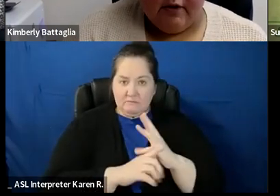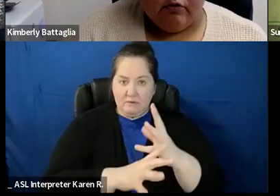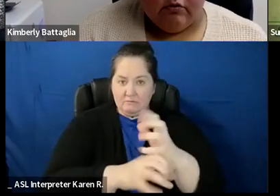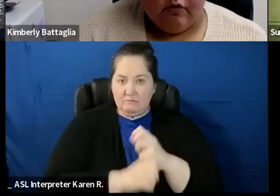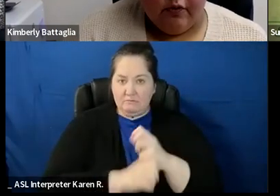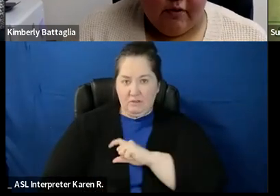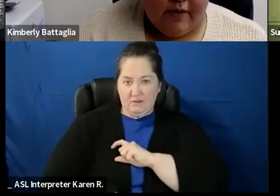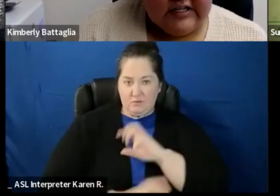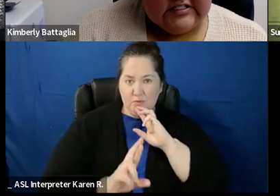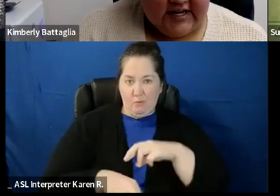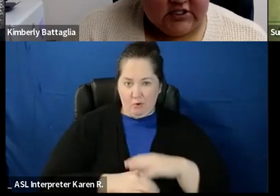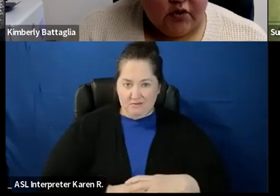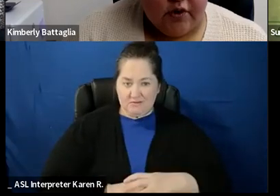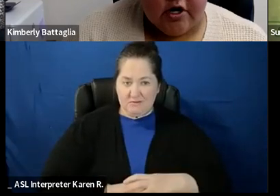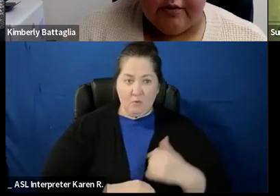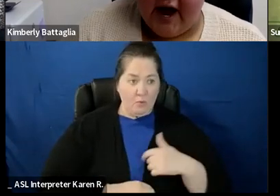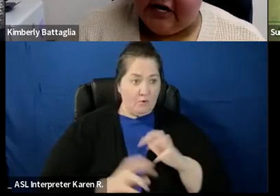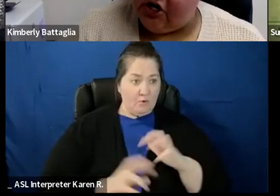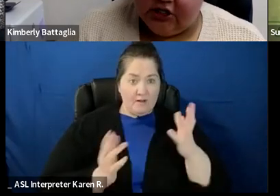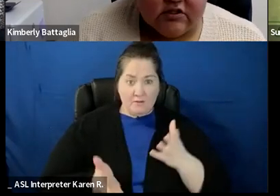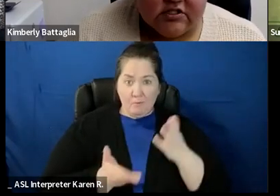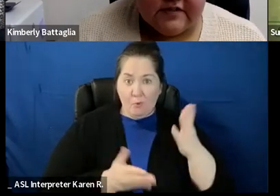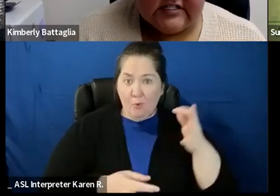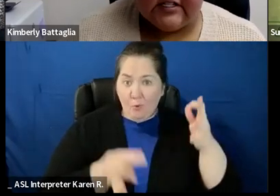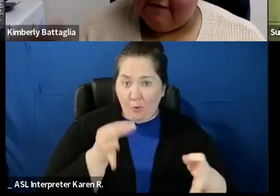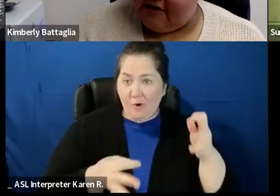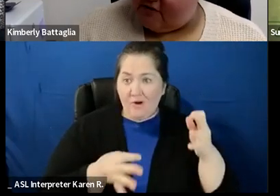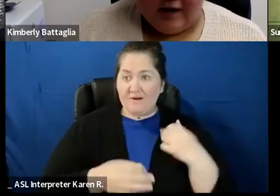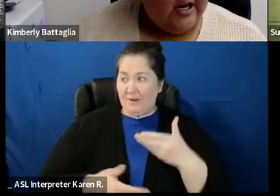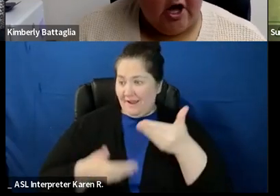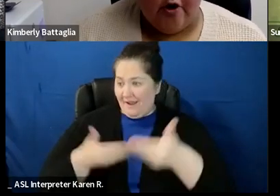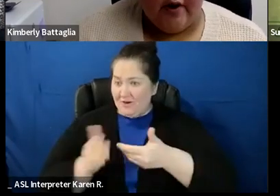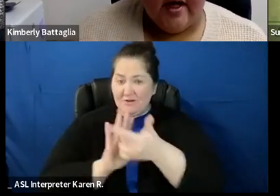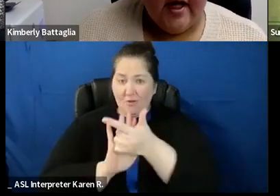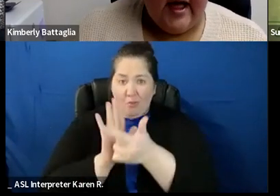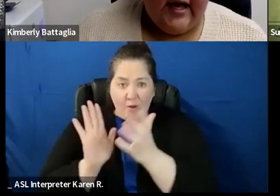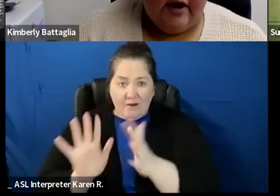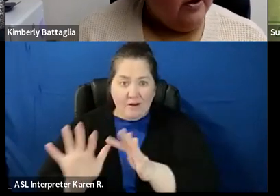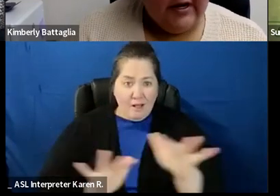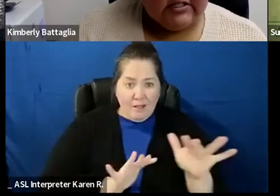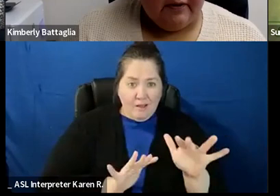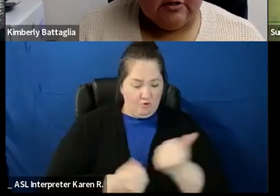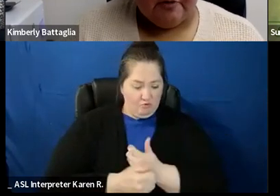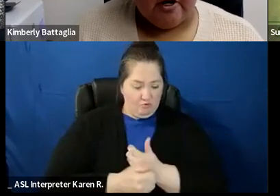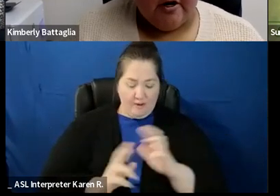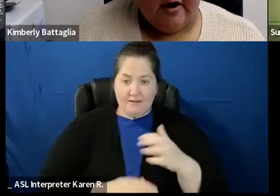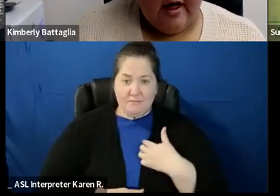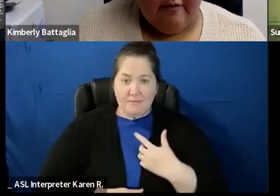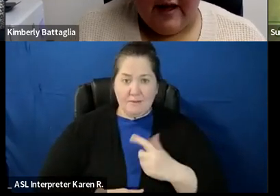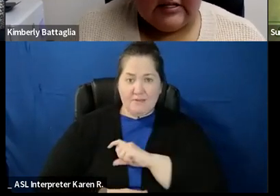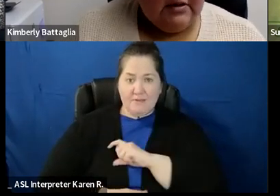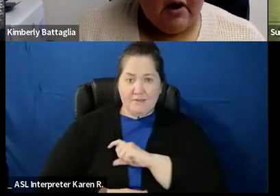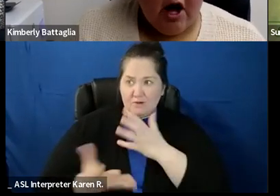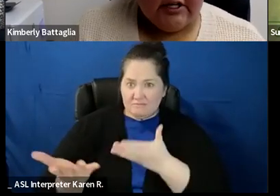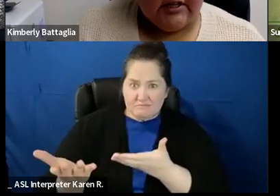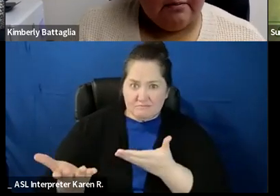Considering like we were ready to take it to court, we hired her legal services, everything was ready to go, and we couldn't get this police report. And